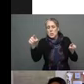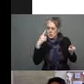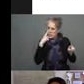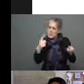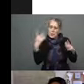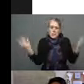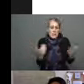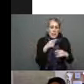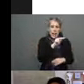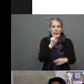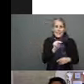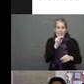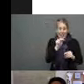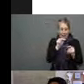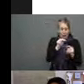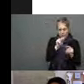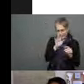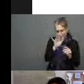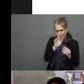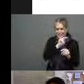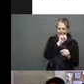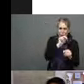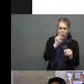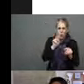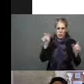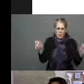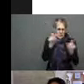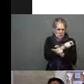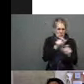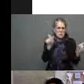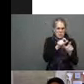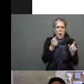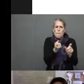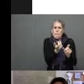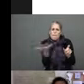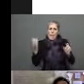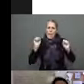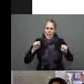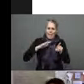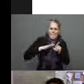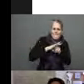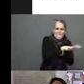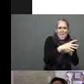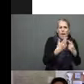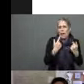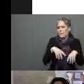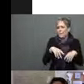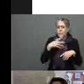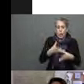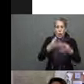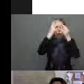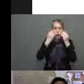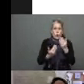that noun, uh, that noun, uh, verb ordering bias, intentional, extensional events, learning a lexicon, um,